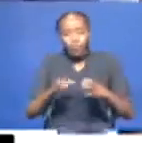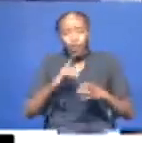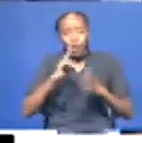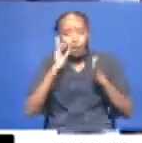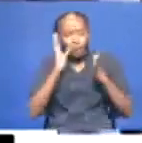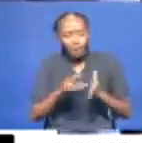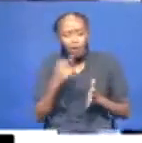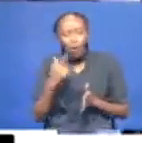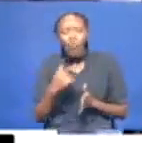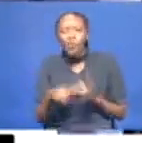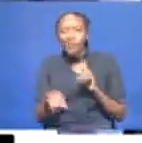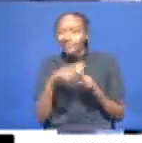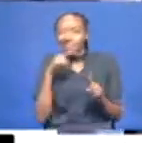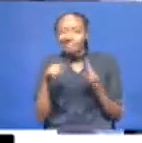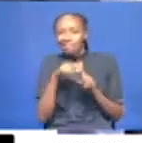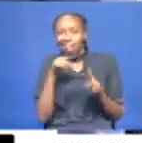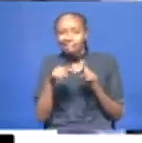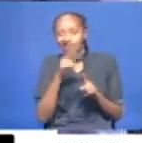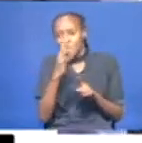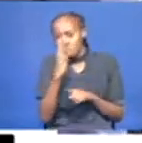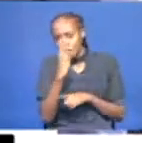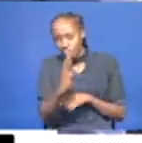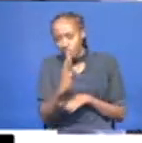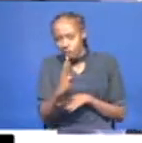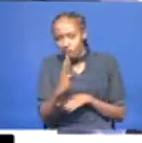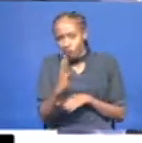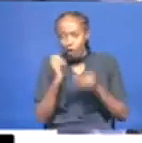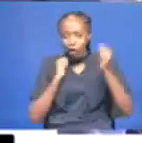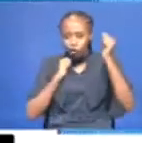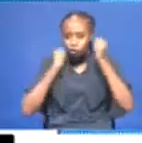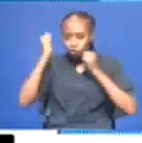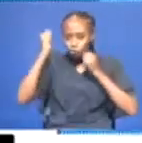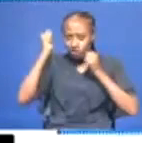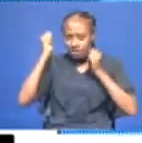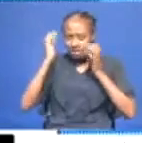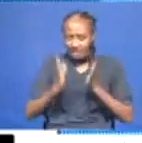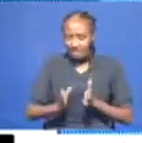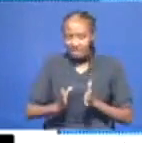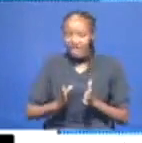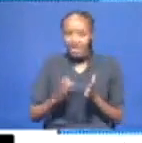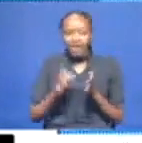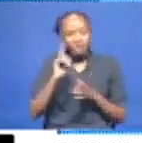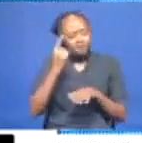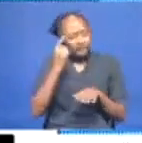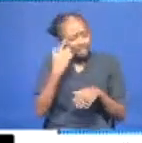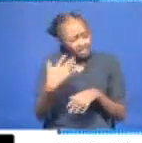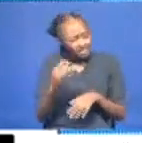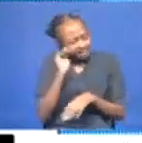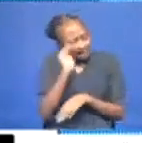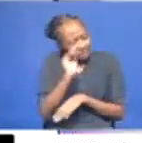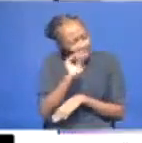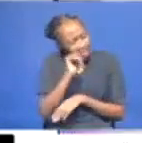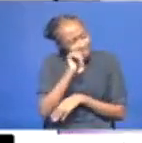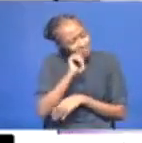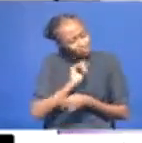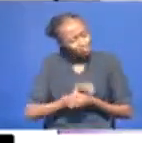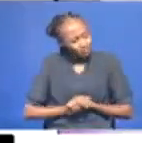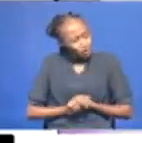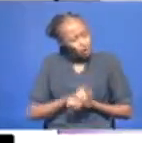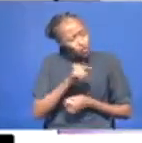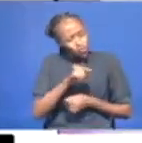killed those four soldiers, the first thing I asked him, Isa,